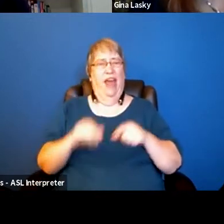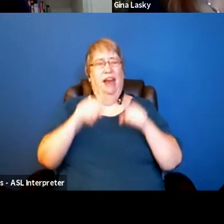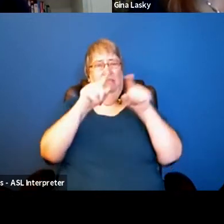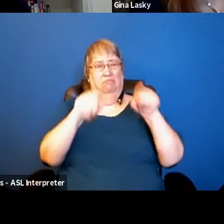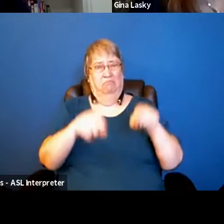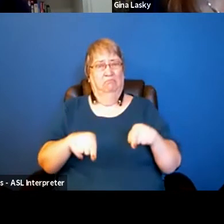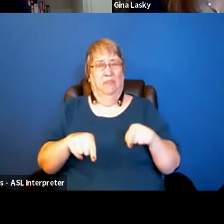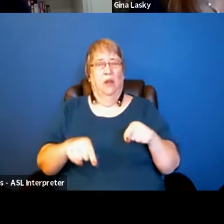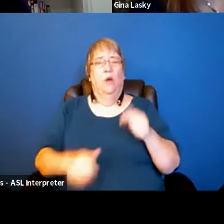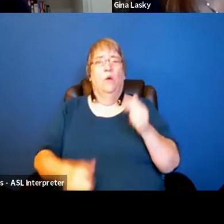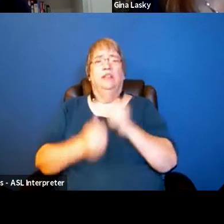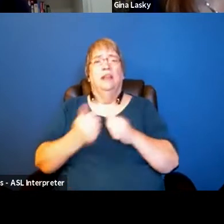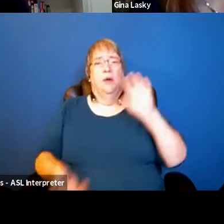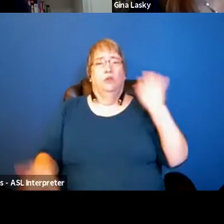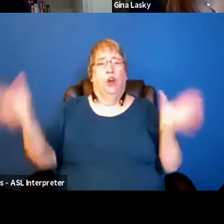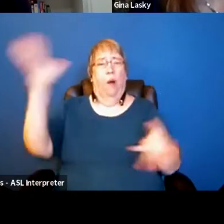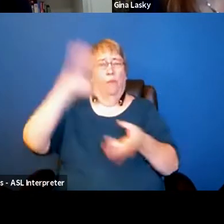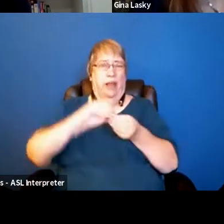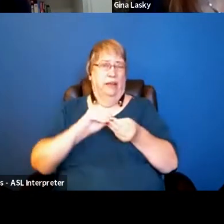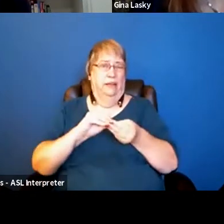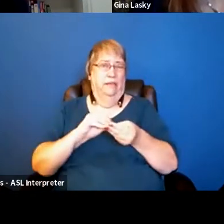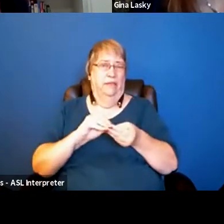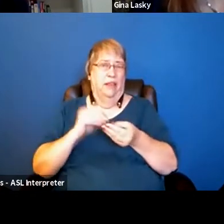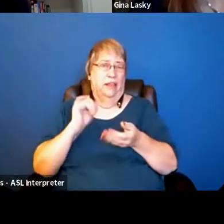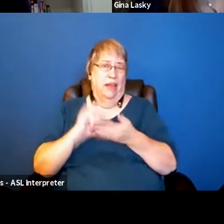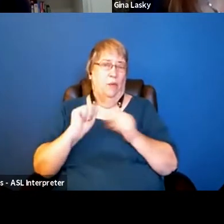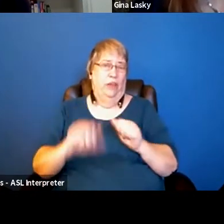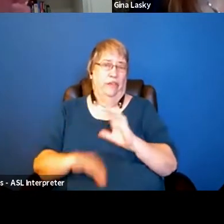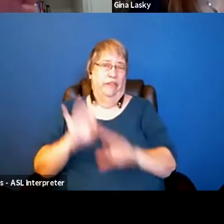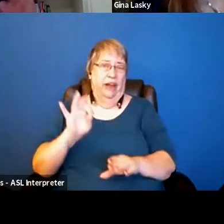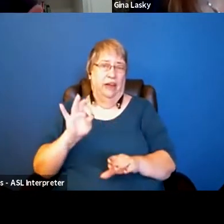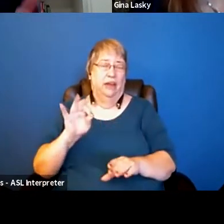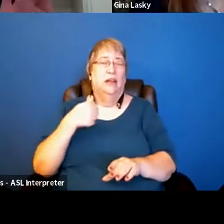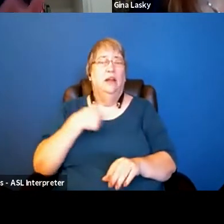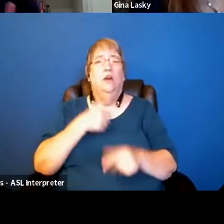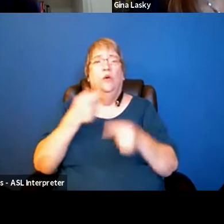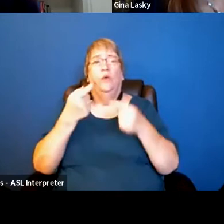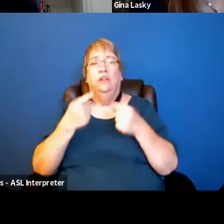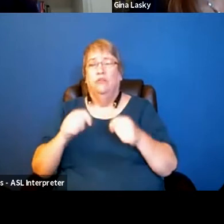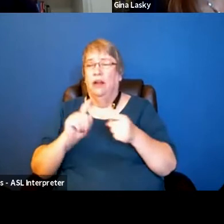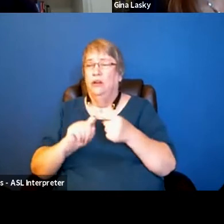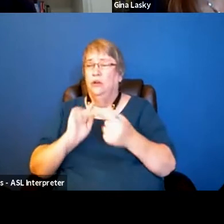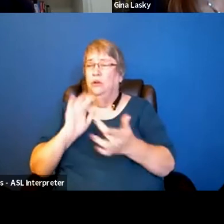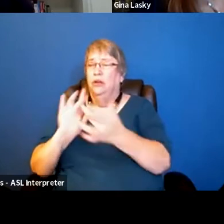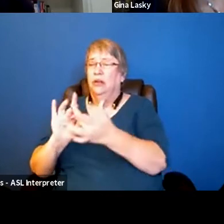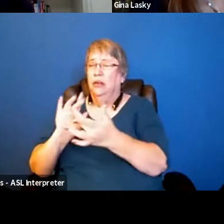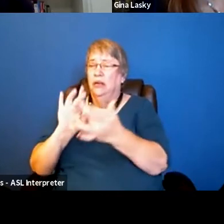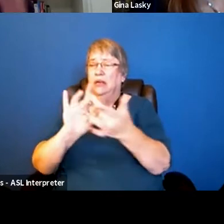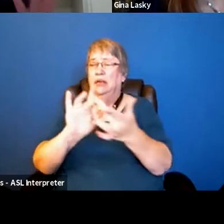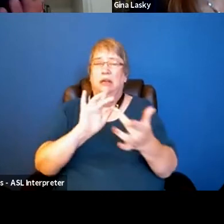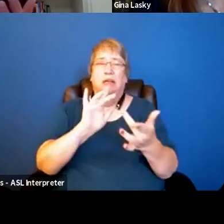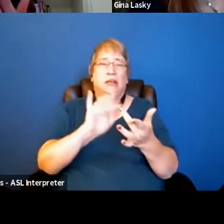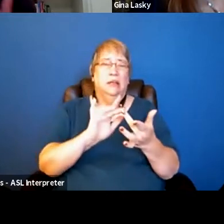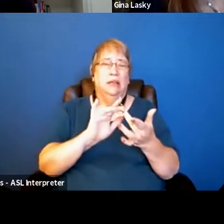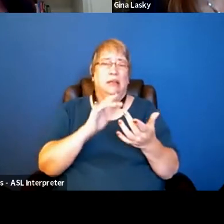database was the most comprehensive source available. We did attempt to enhance or attempt to